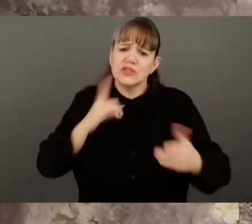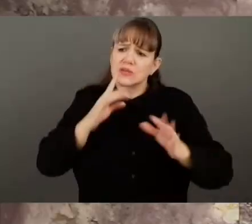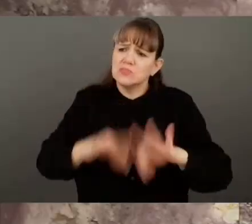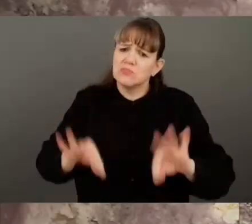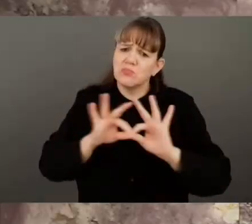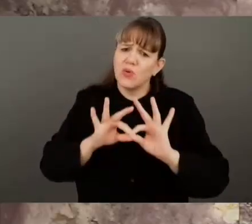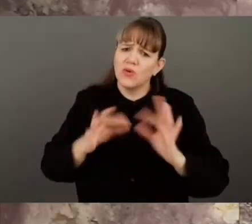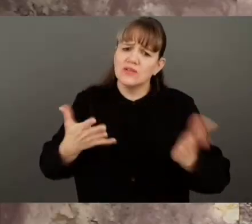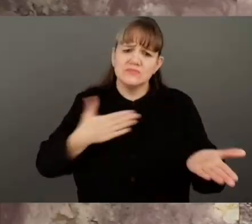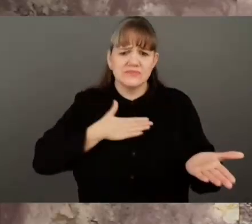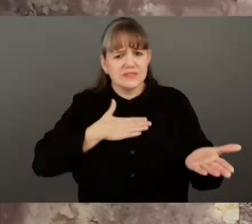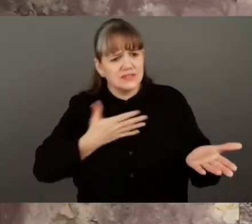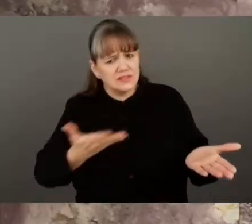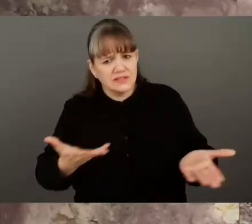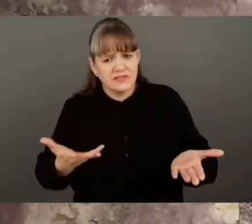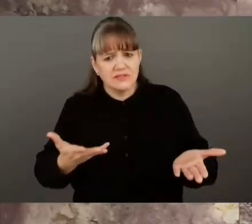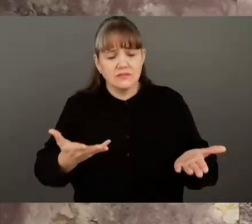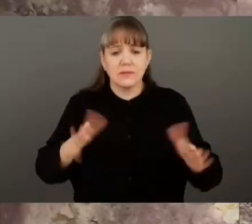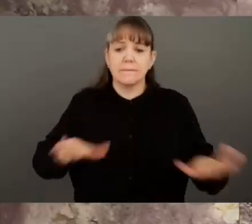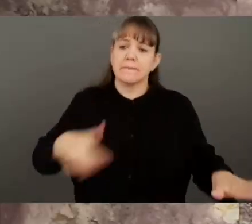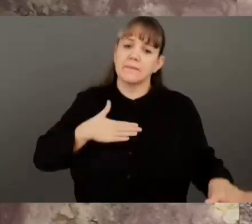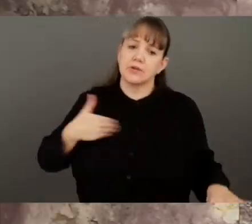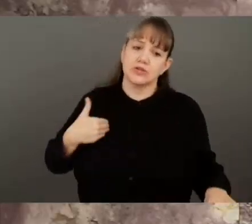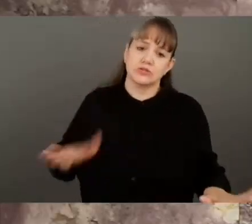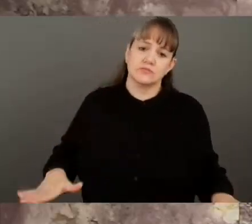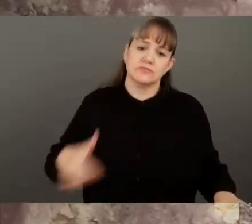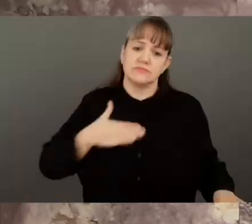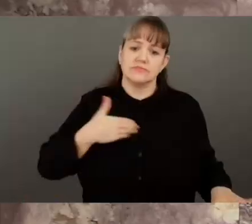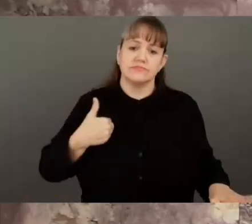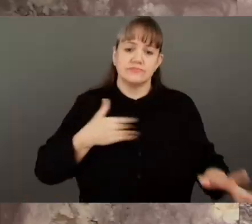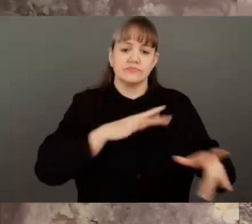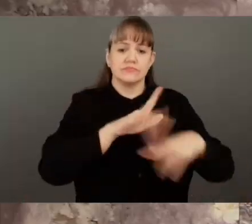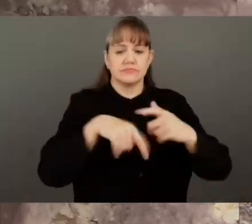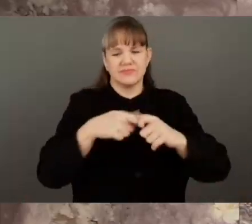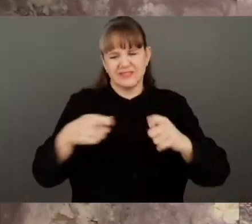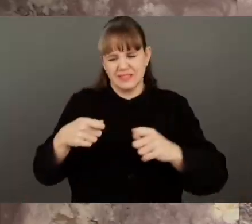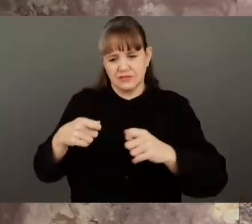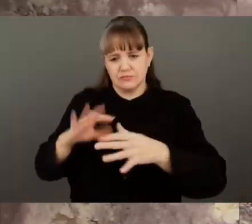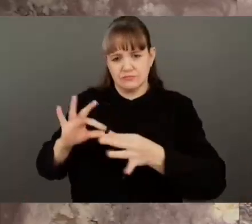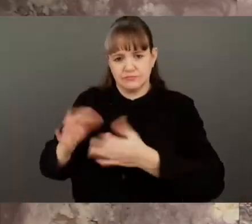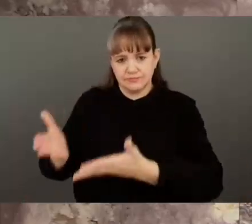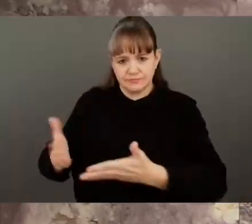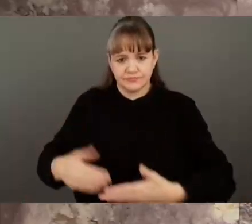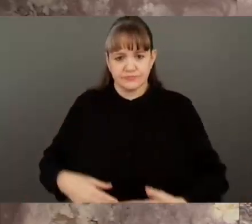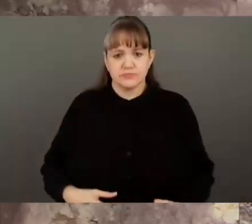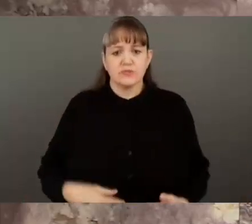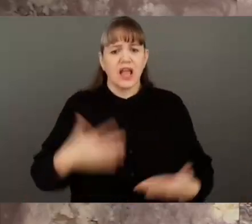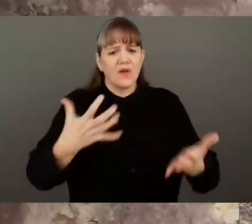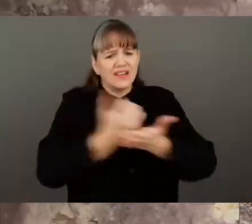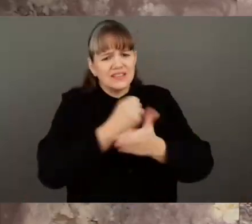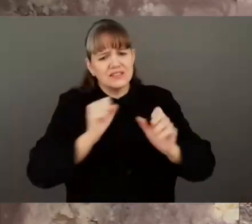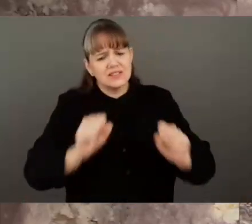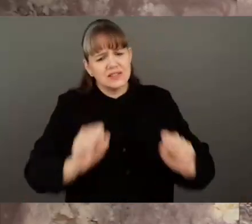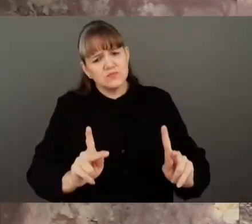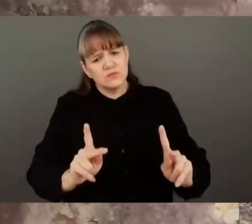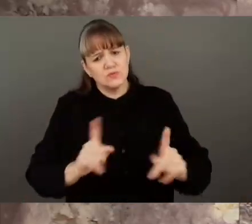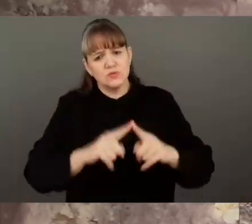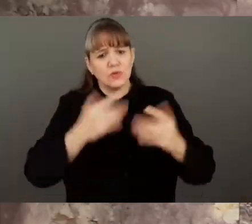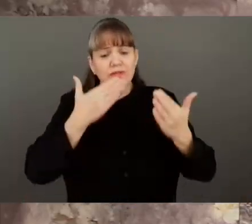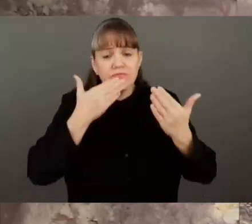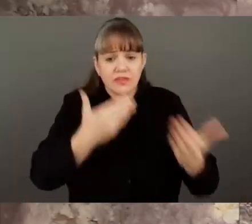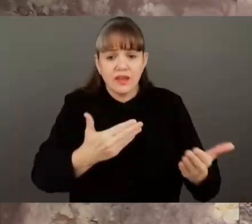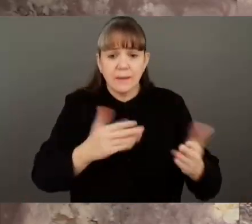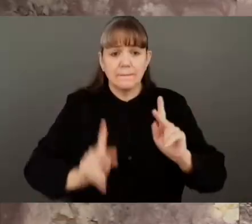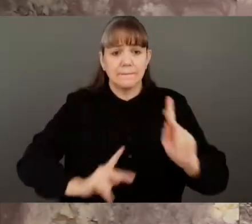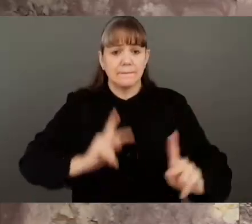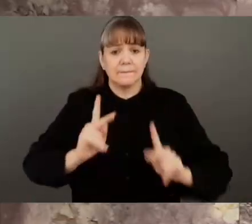Members, Minister will conclude, please. Thank you. I would like to take this opportunity to thank members of the community that